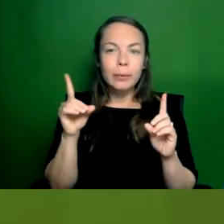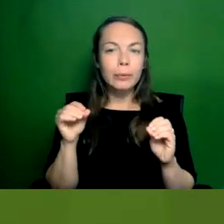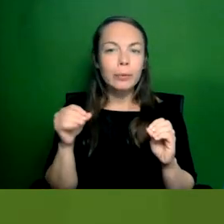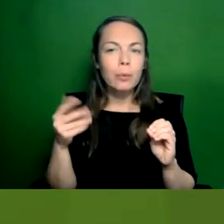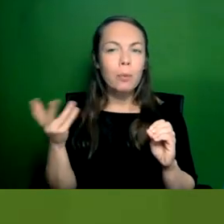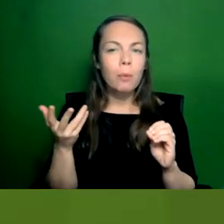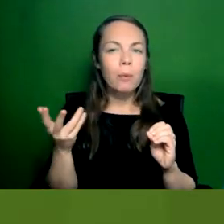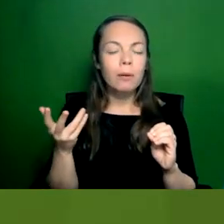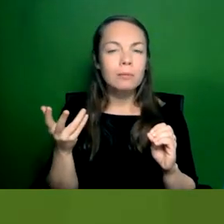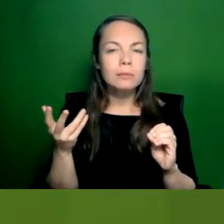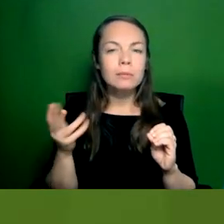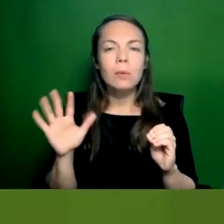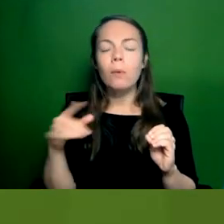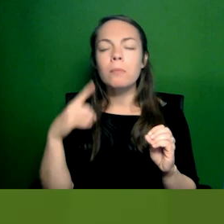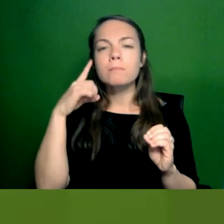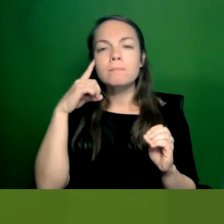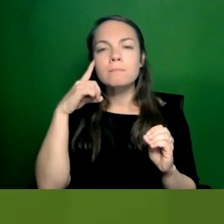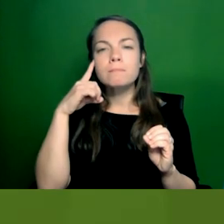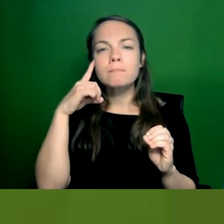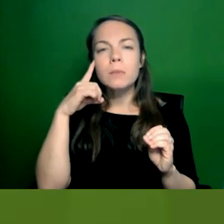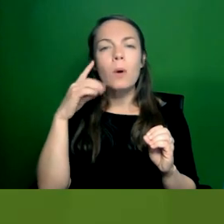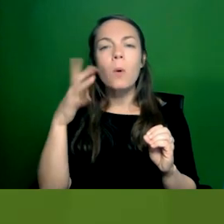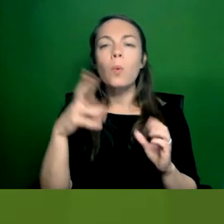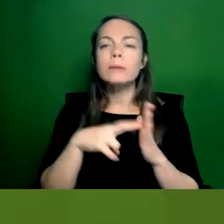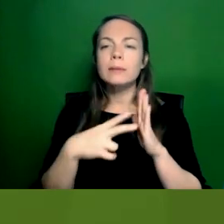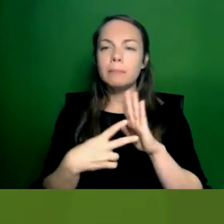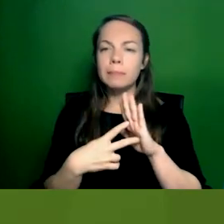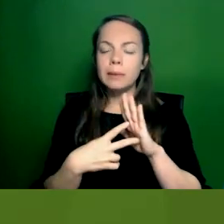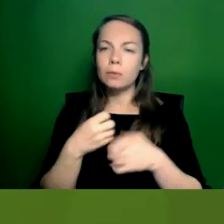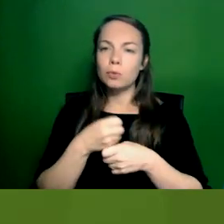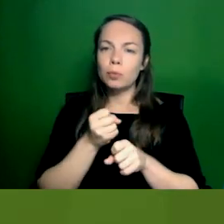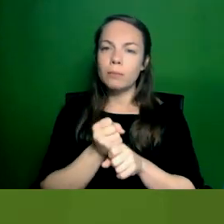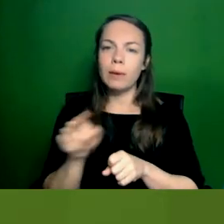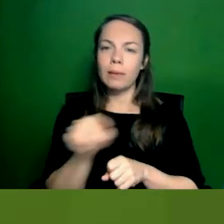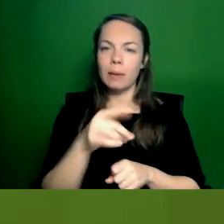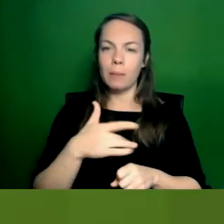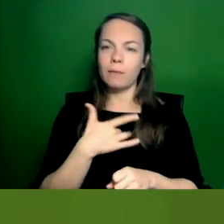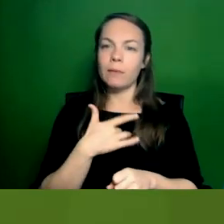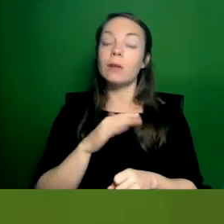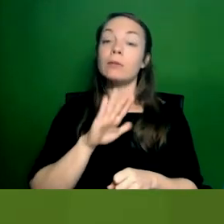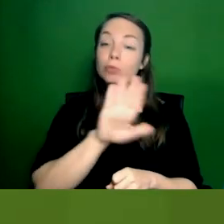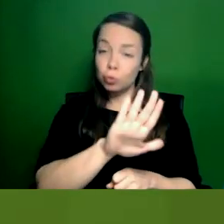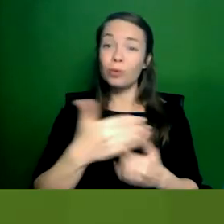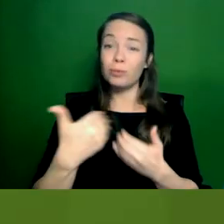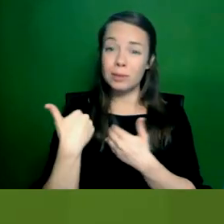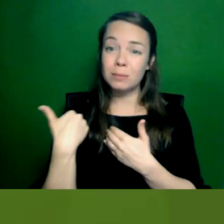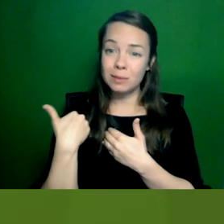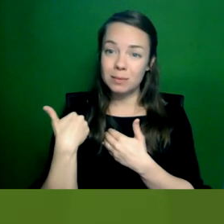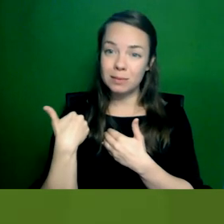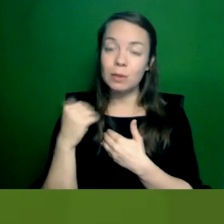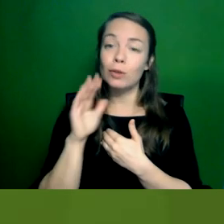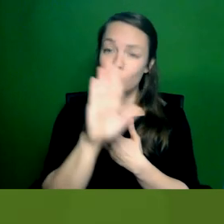the response, what does it mean to create a sense of responsibility amongst men that this is our issue, that gender equity,